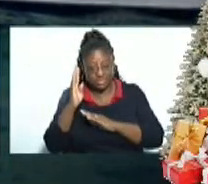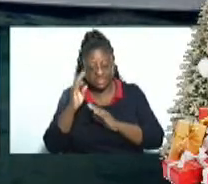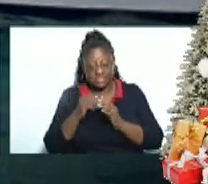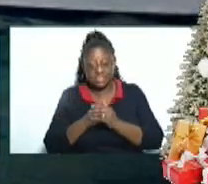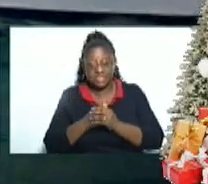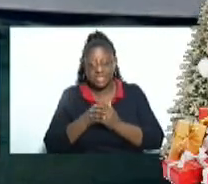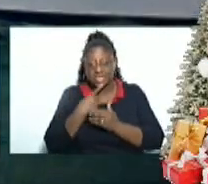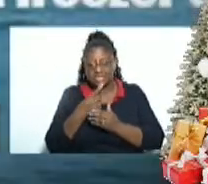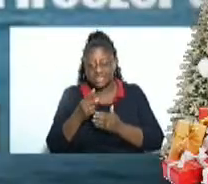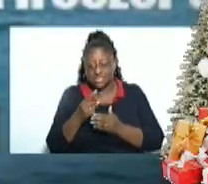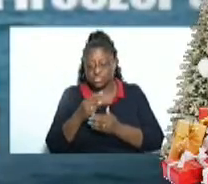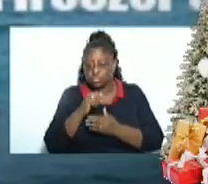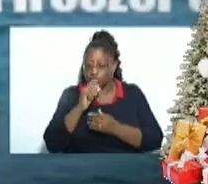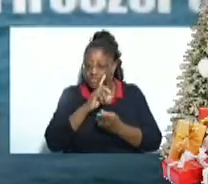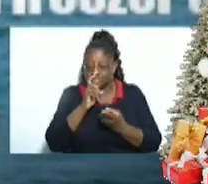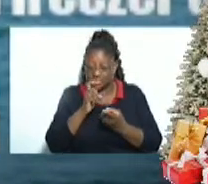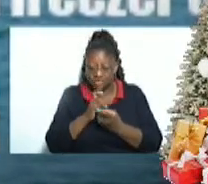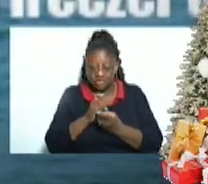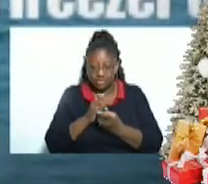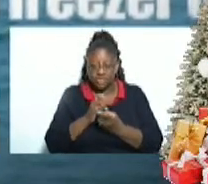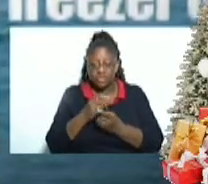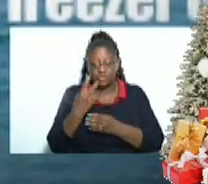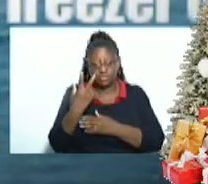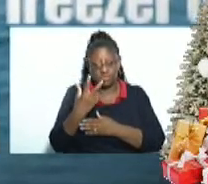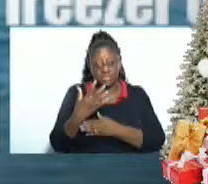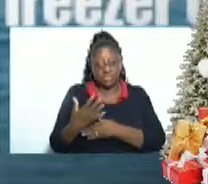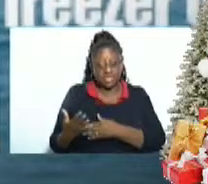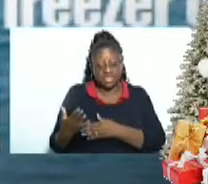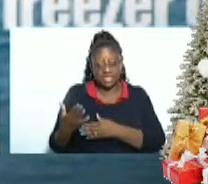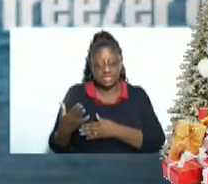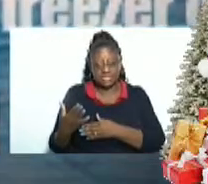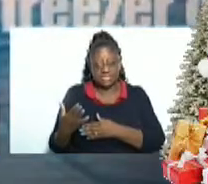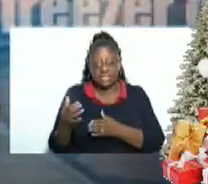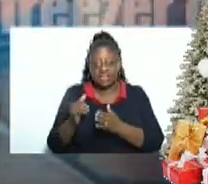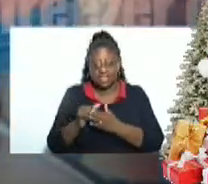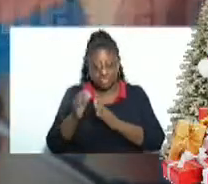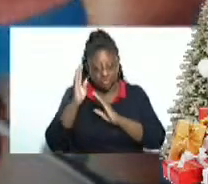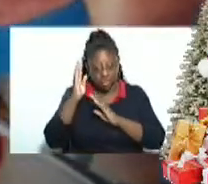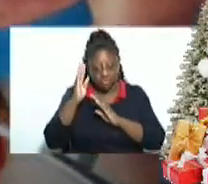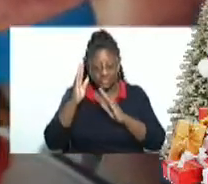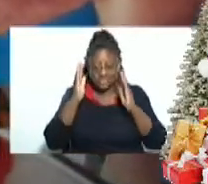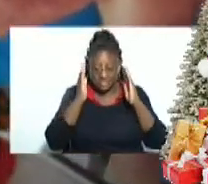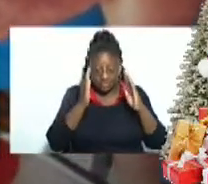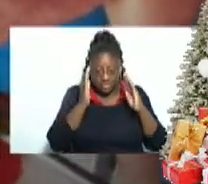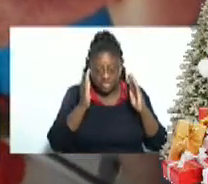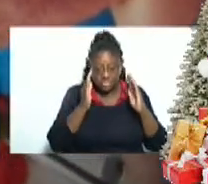named specifically, 3 consequences the Bahamas should pay attention to.